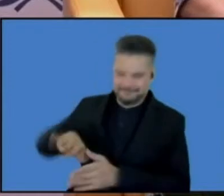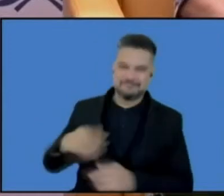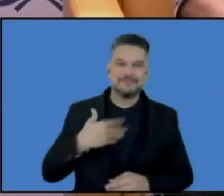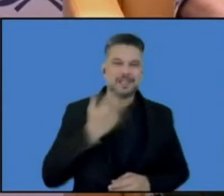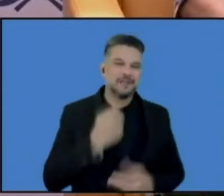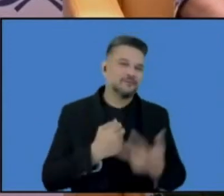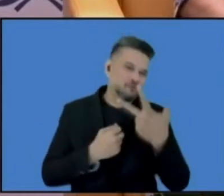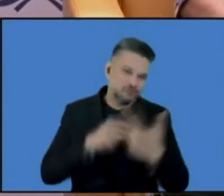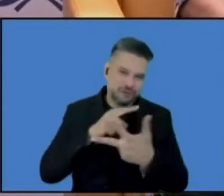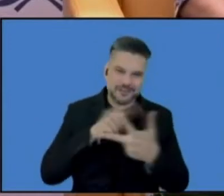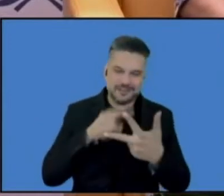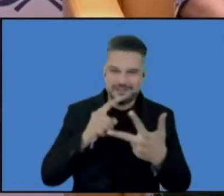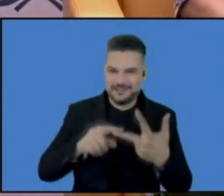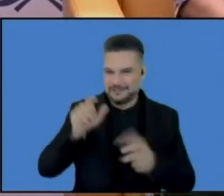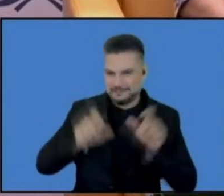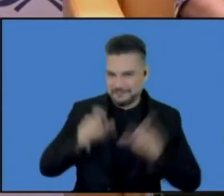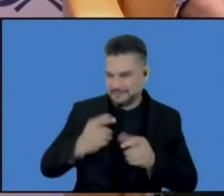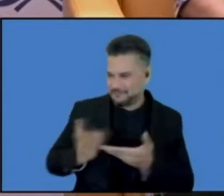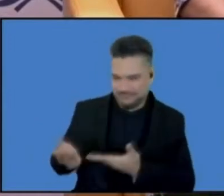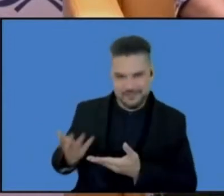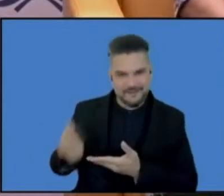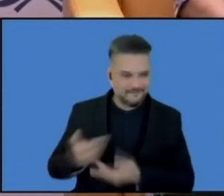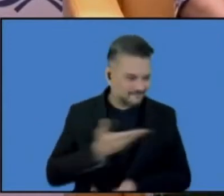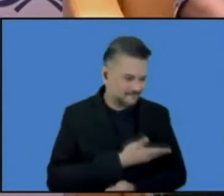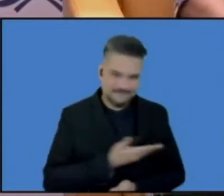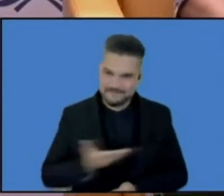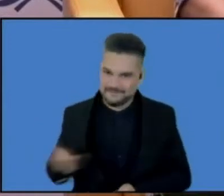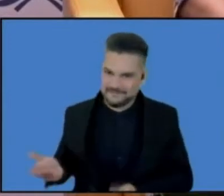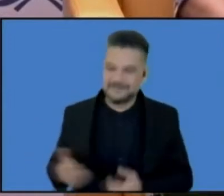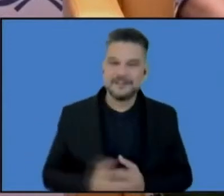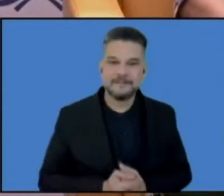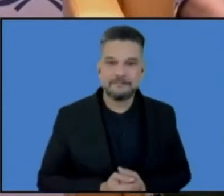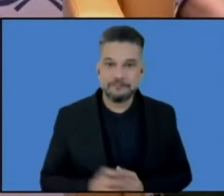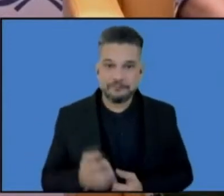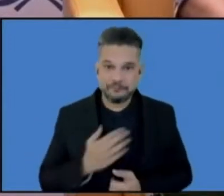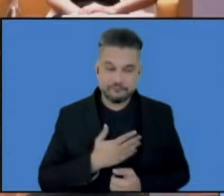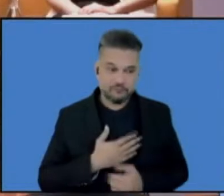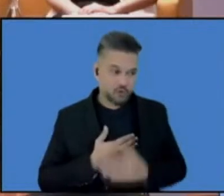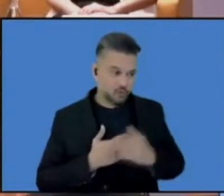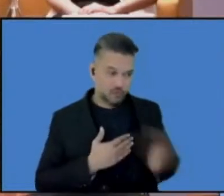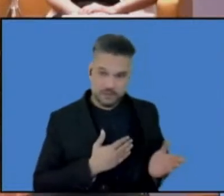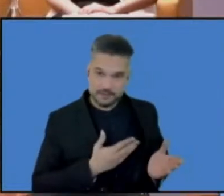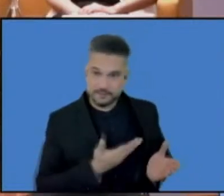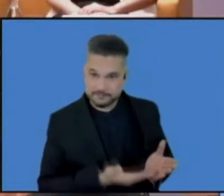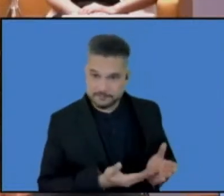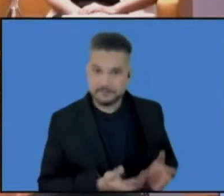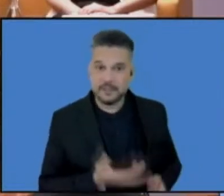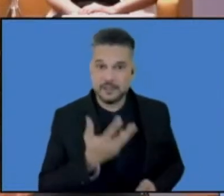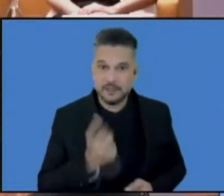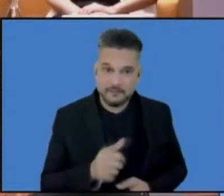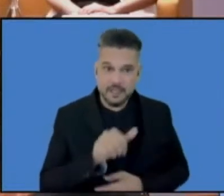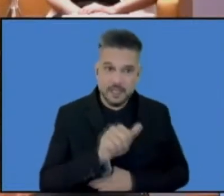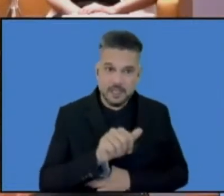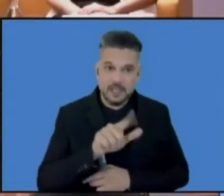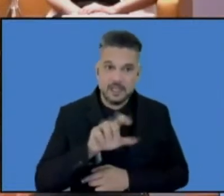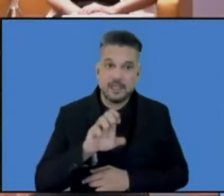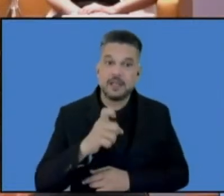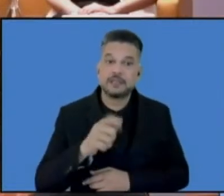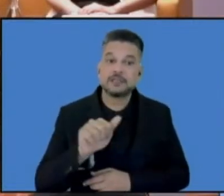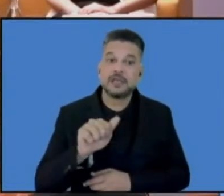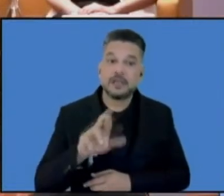before addressing them with one question each. To my right, Mr. Alexander Bodiroja, who is the Deputy Regional Director